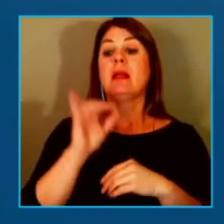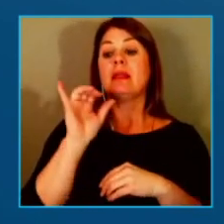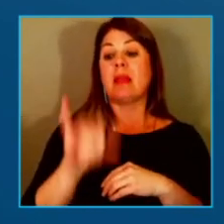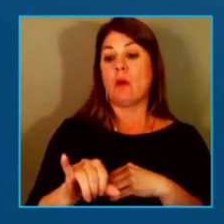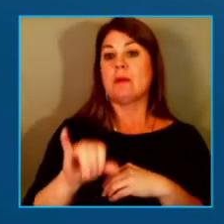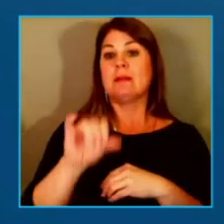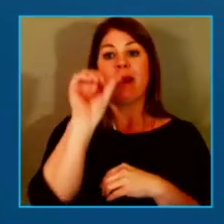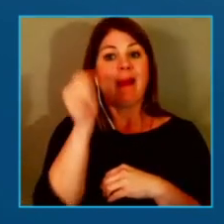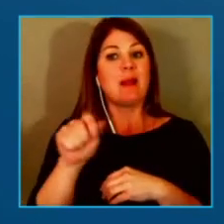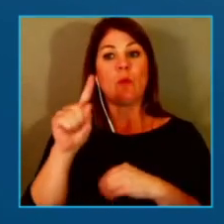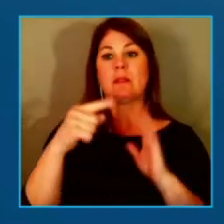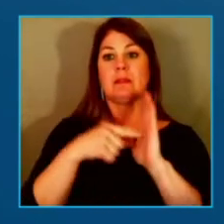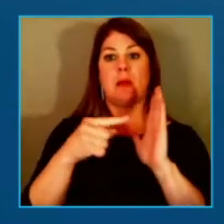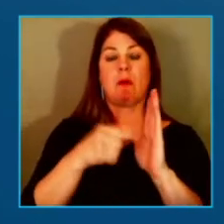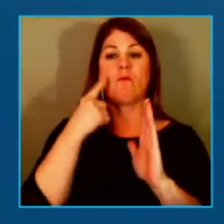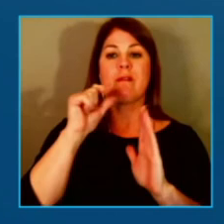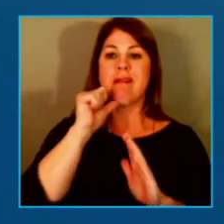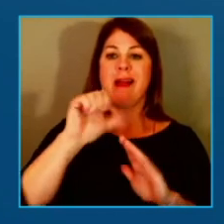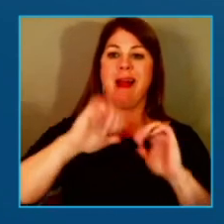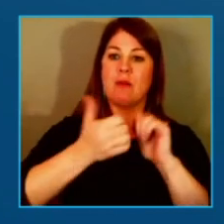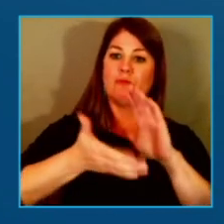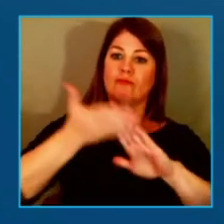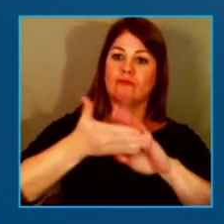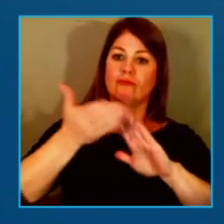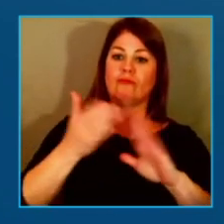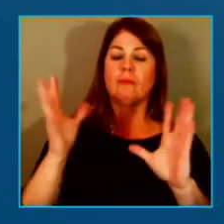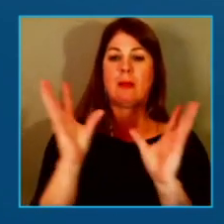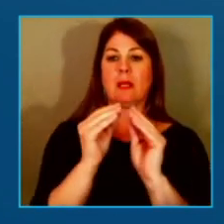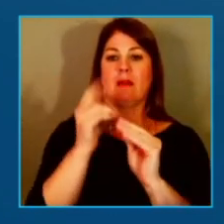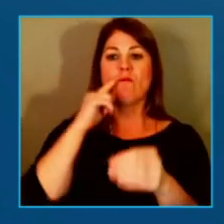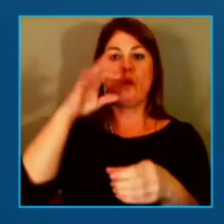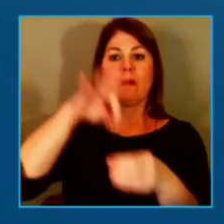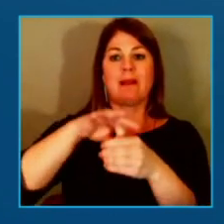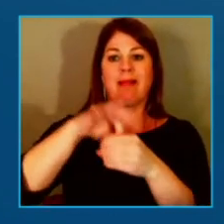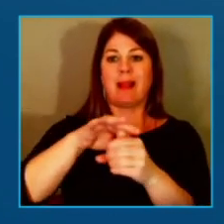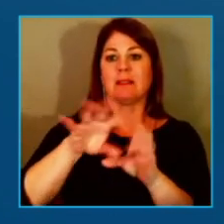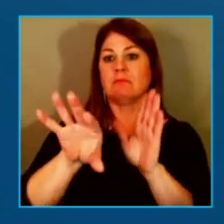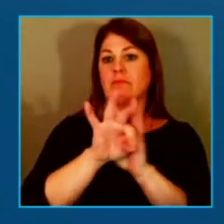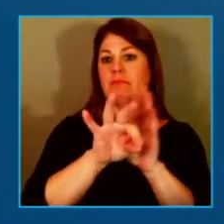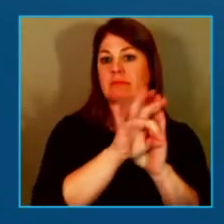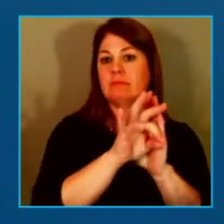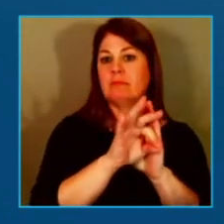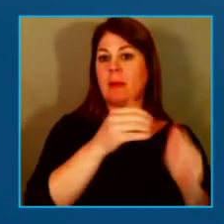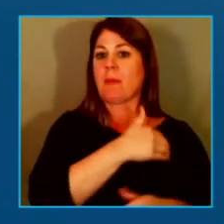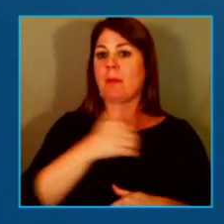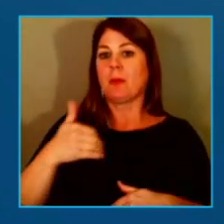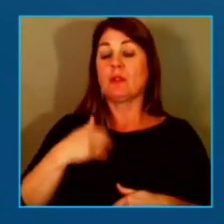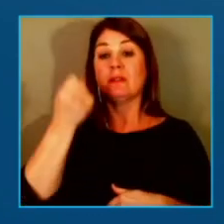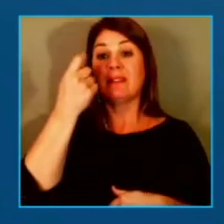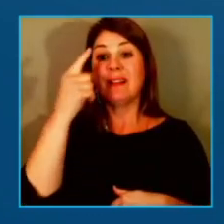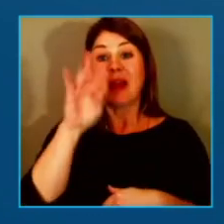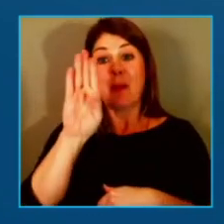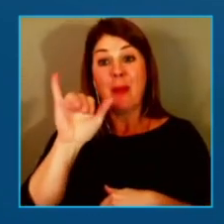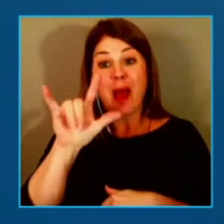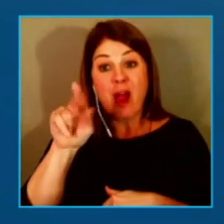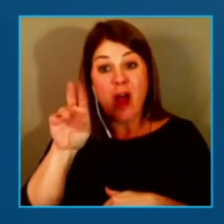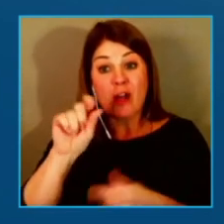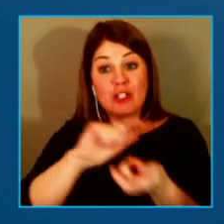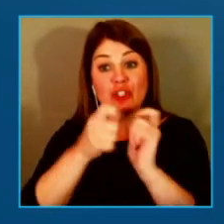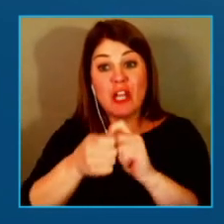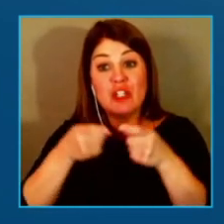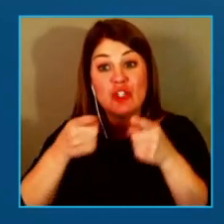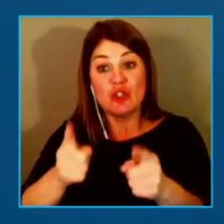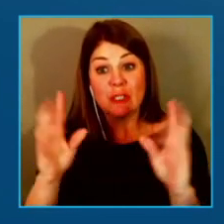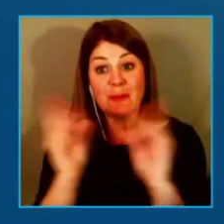not to run a meeting and elect members. The bylaws were changed in the meeting without